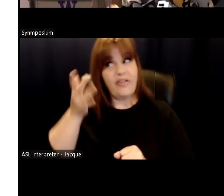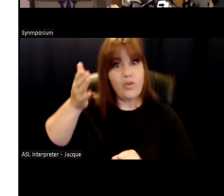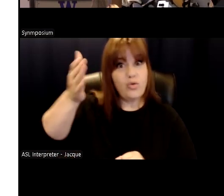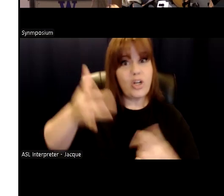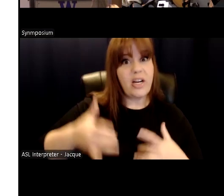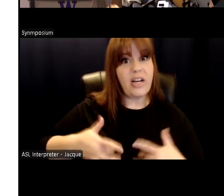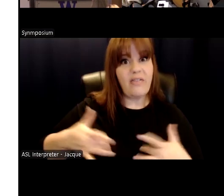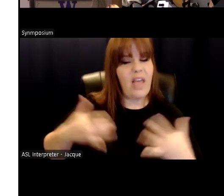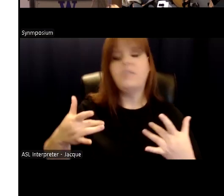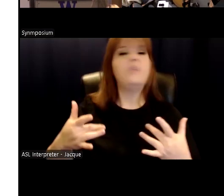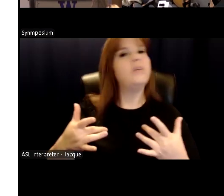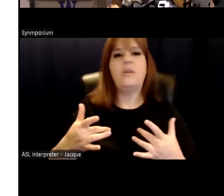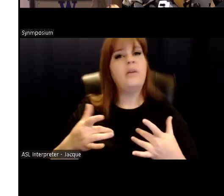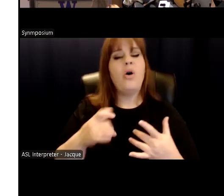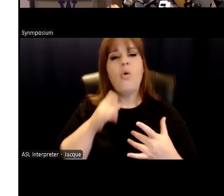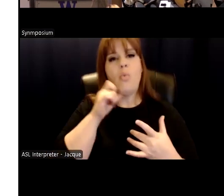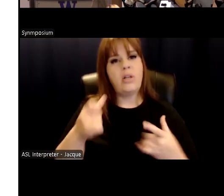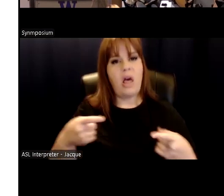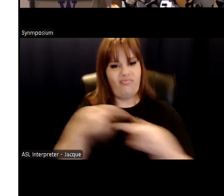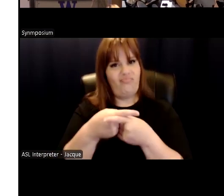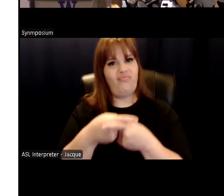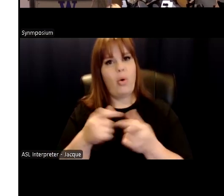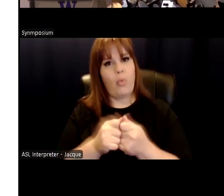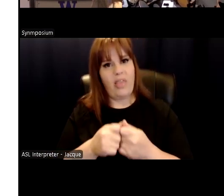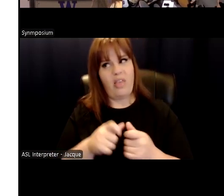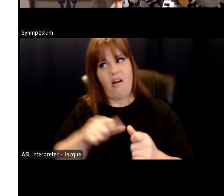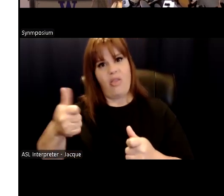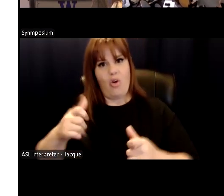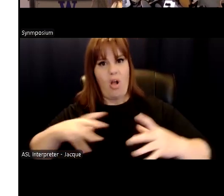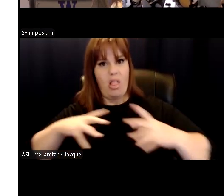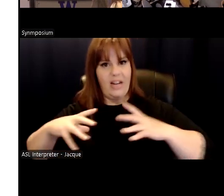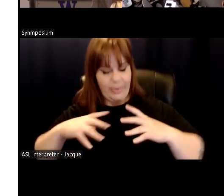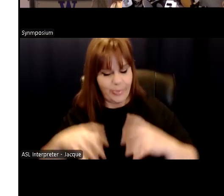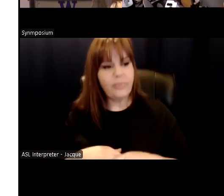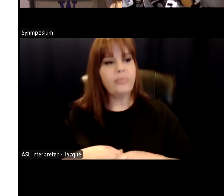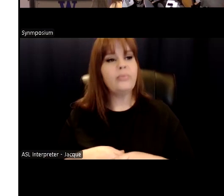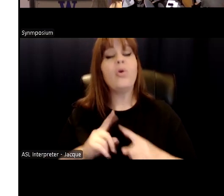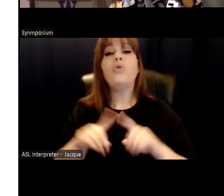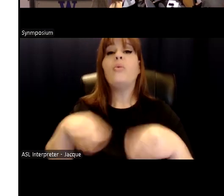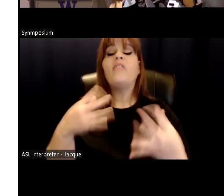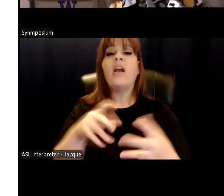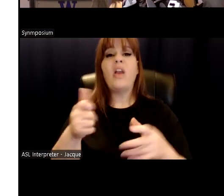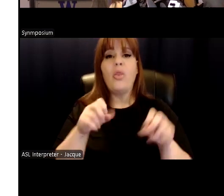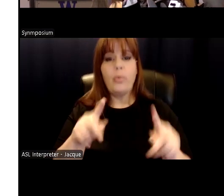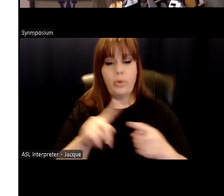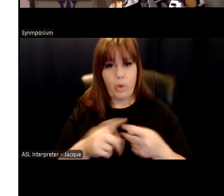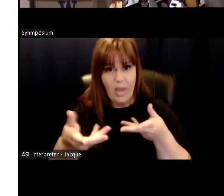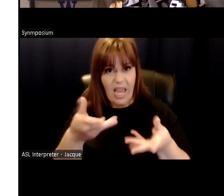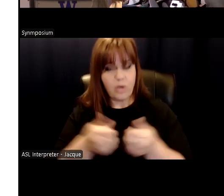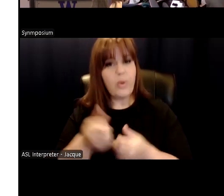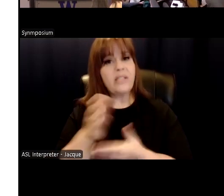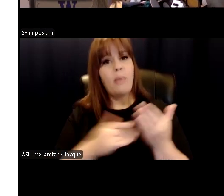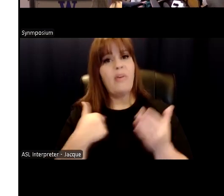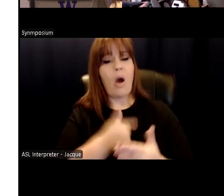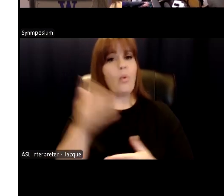not coincide with conflicting holidays. To provide another opportunity to engage with some of our speakers